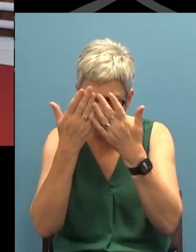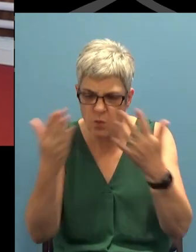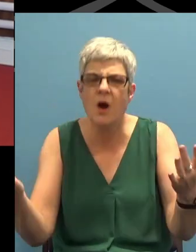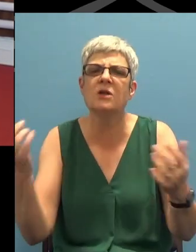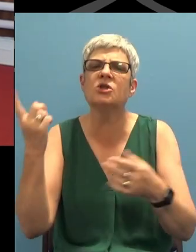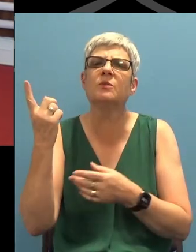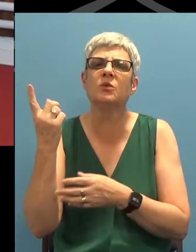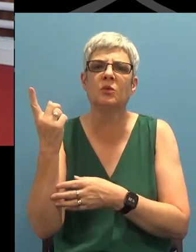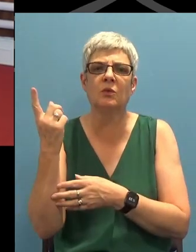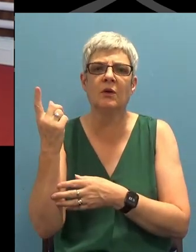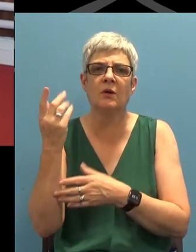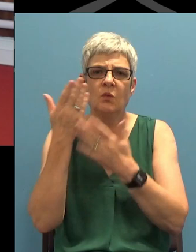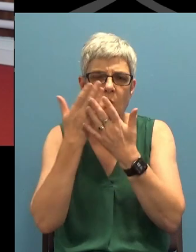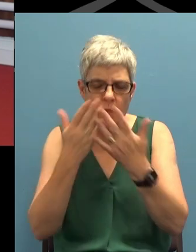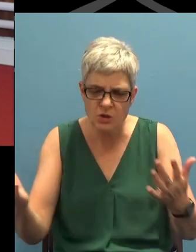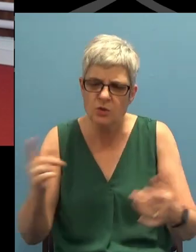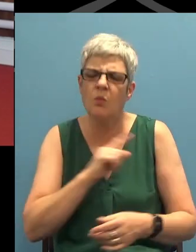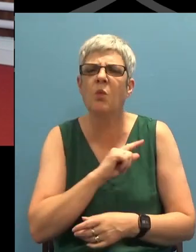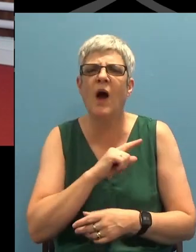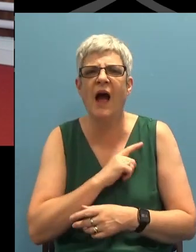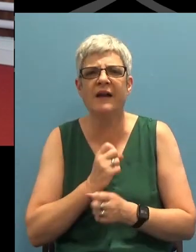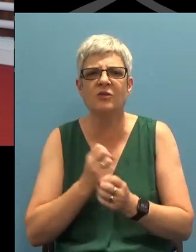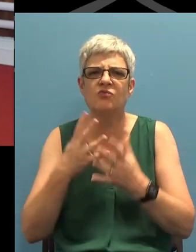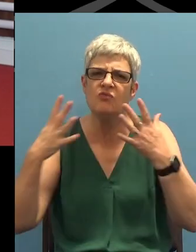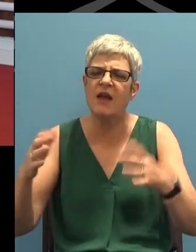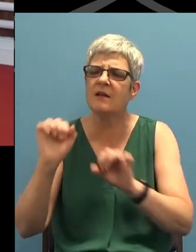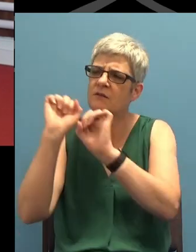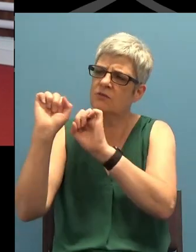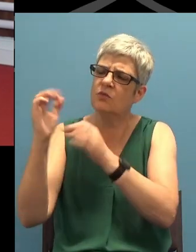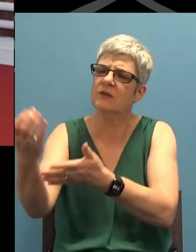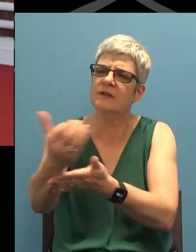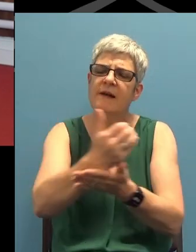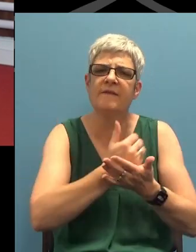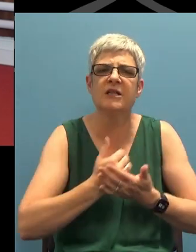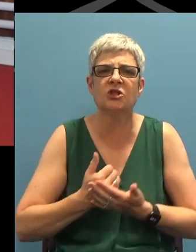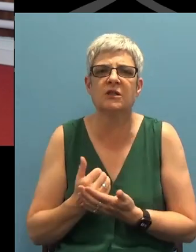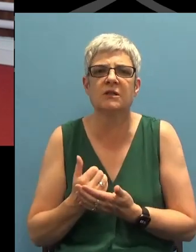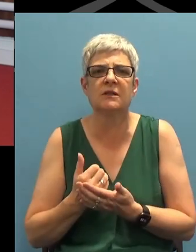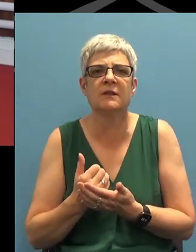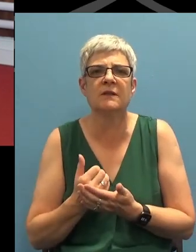worship you, we worship you for the greatness of your salvation.